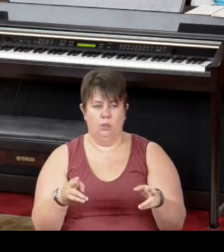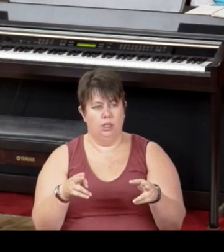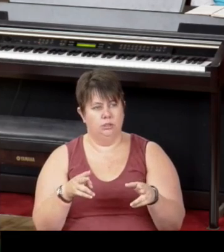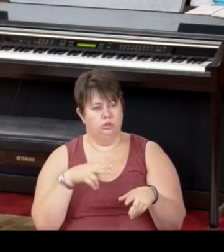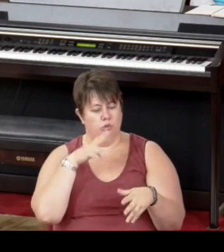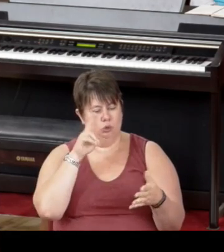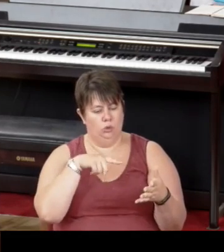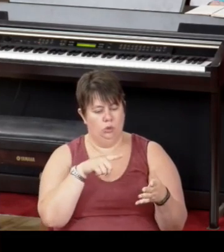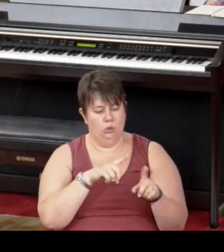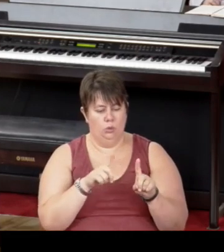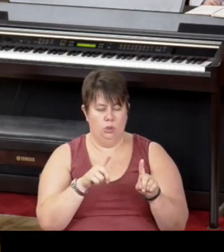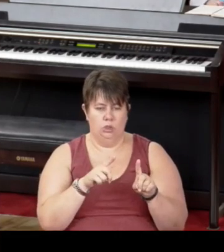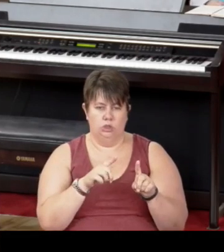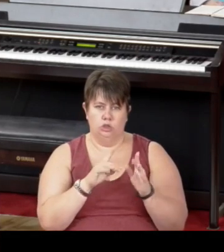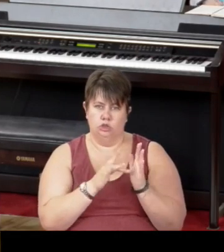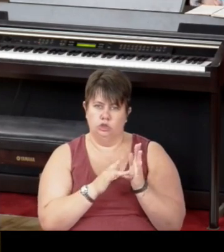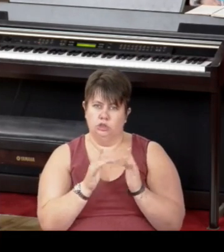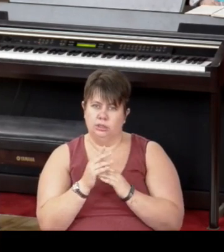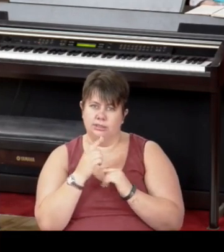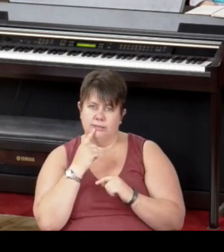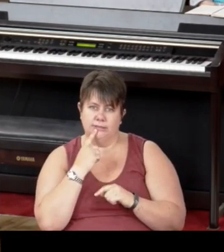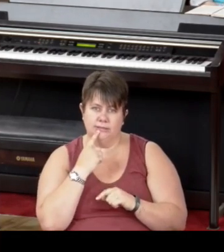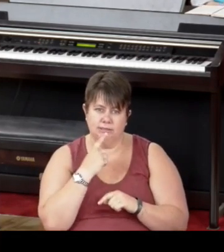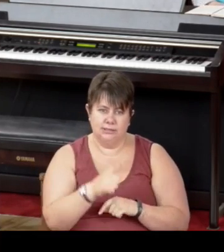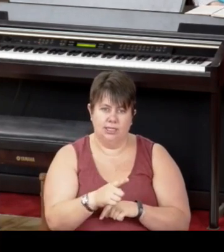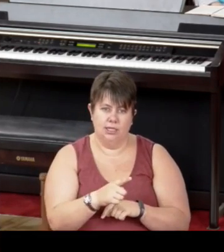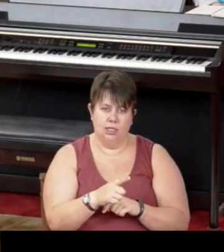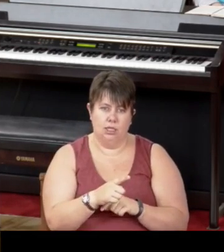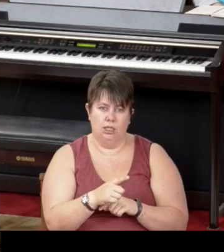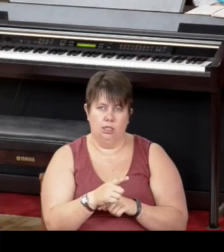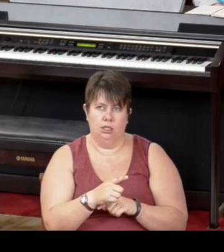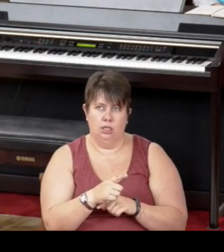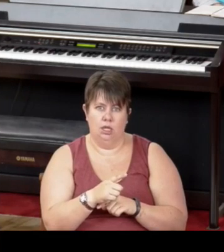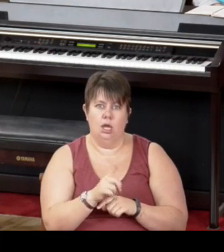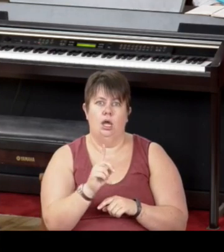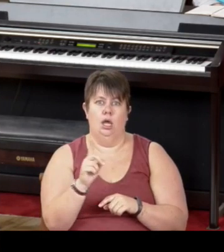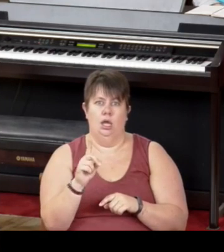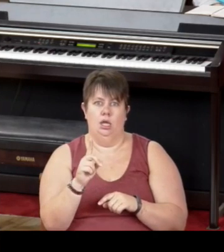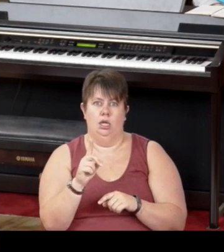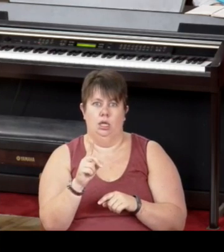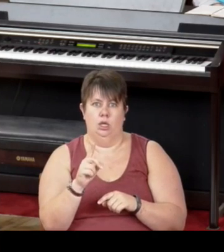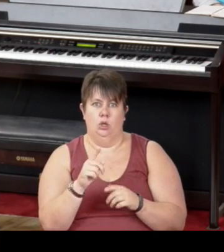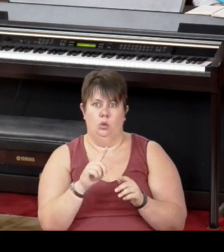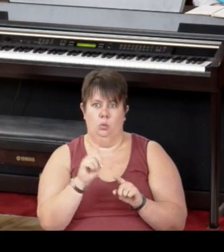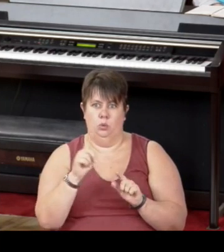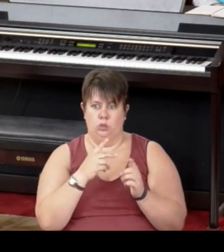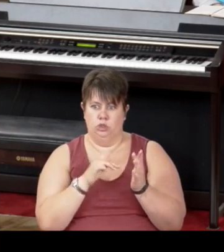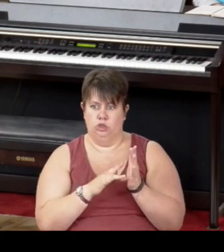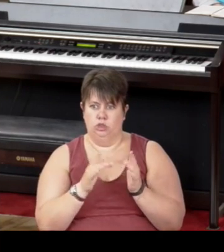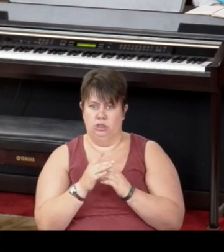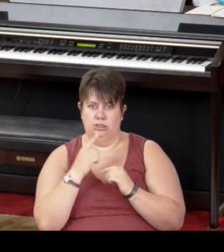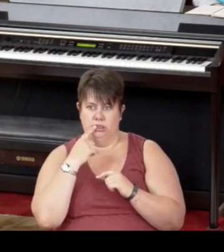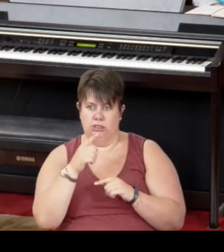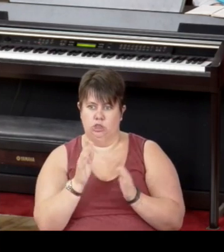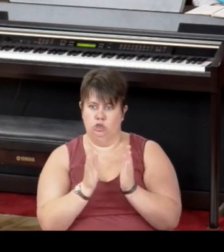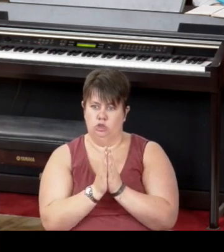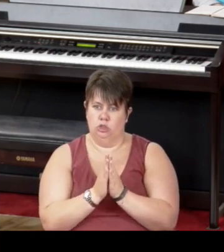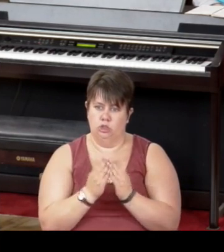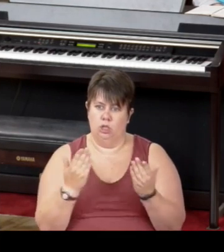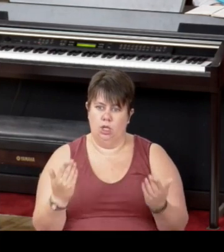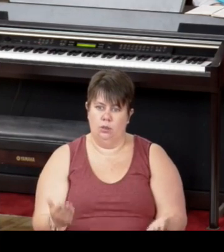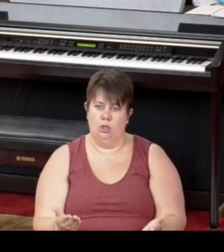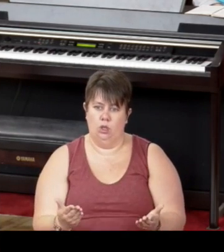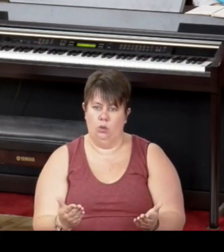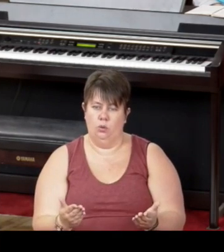look at what Jesus said to the churches then, and then take that and say, what is Jesus saying to the church now?